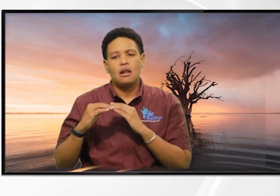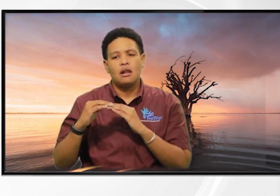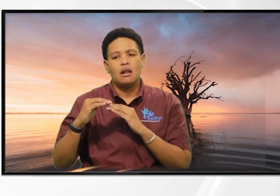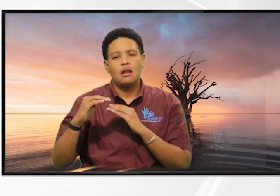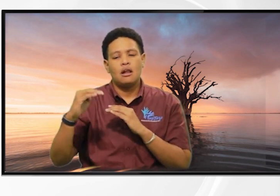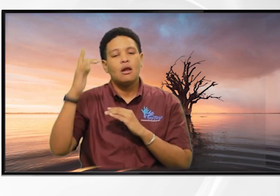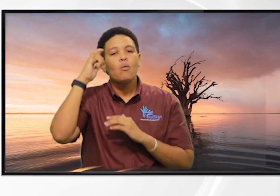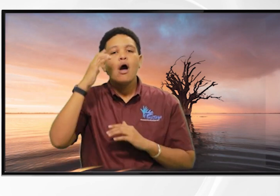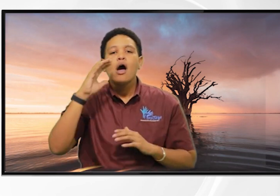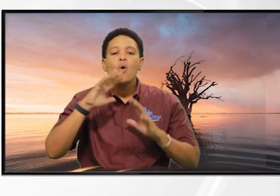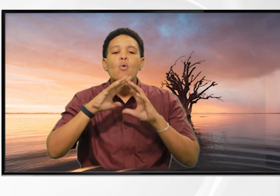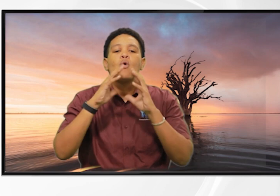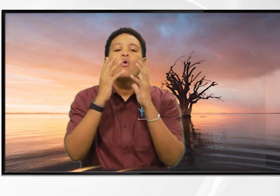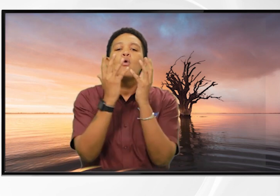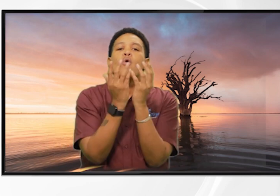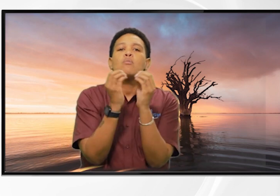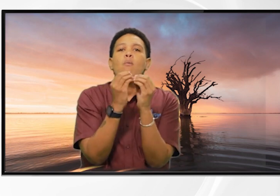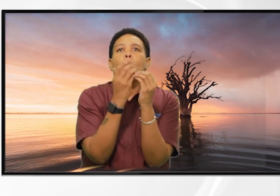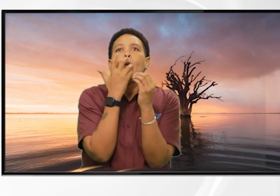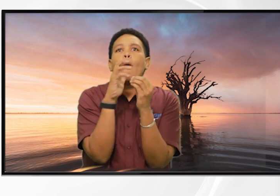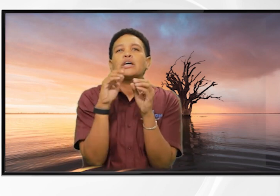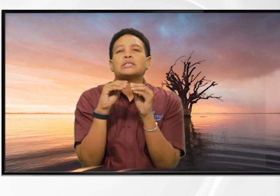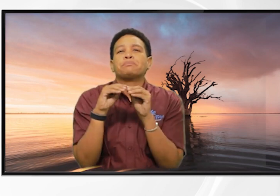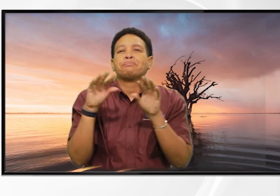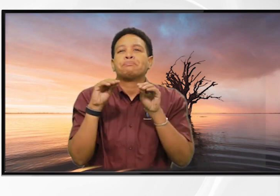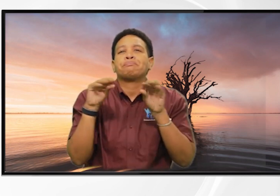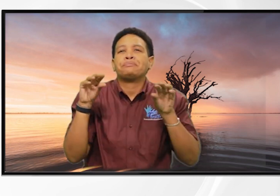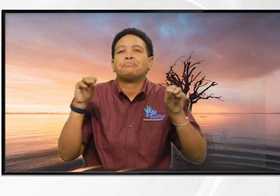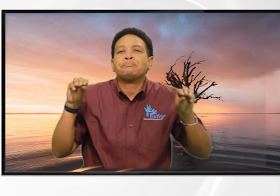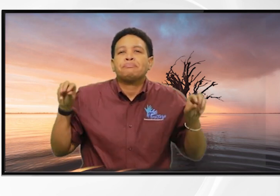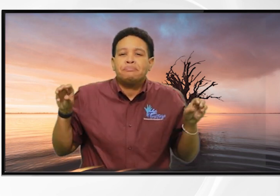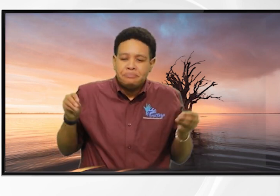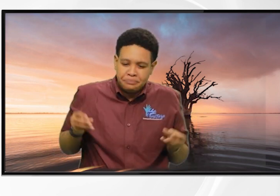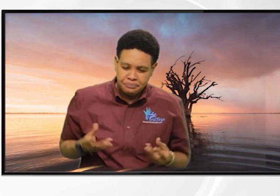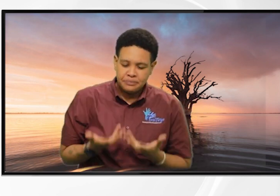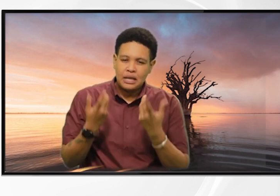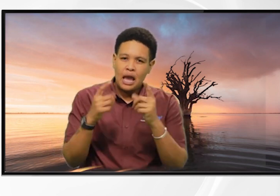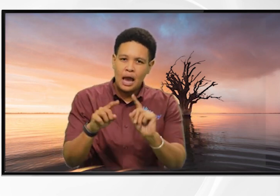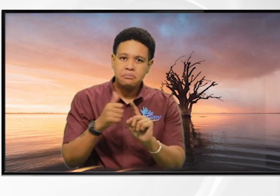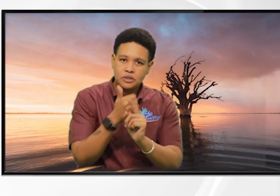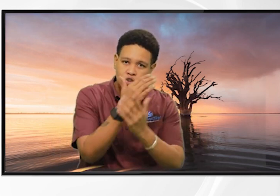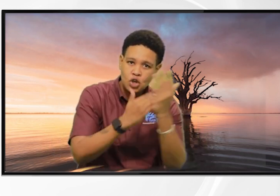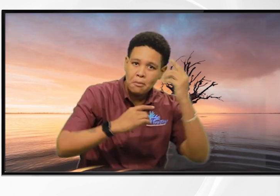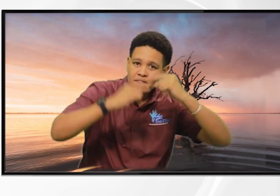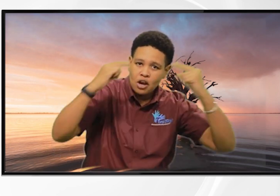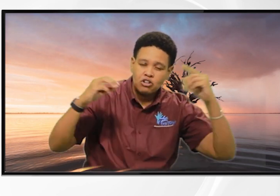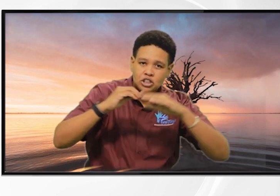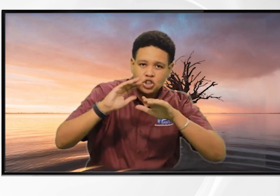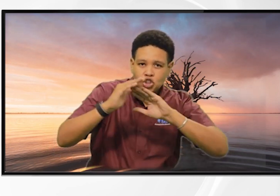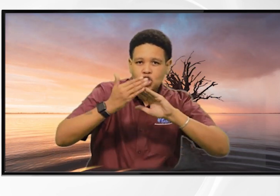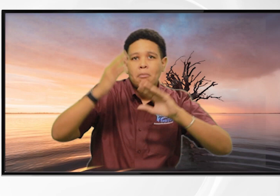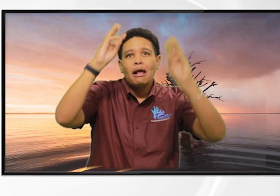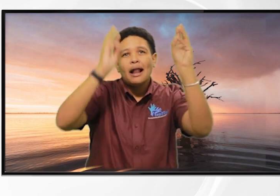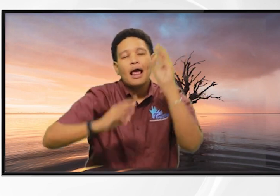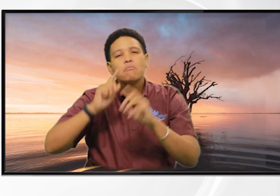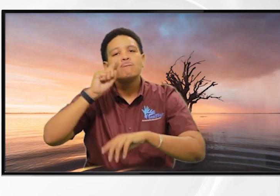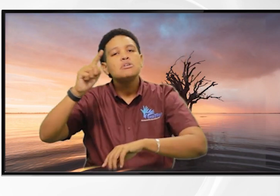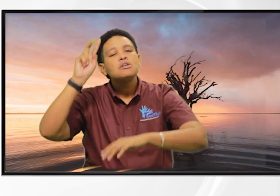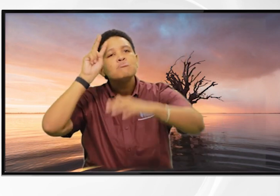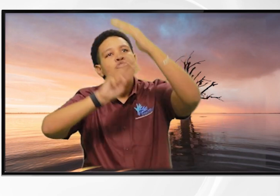warming. This means that some of the variations in Jamaica's climate are predictable months in